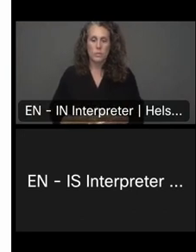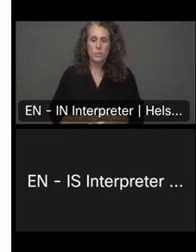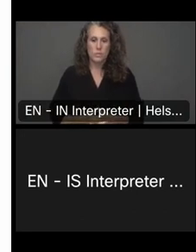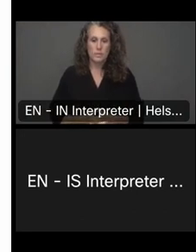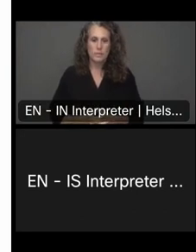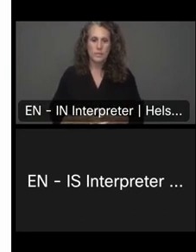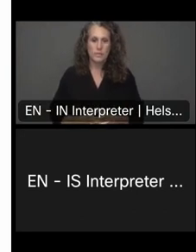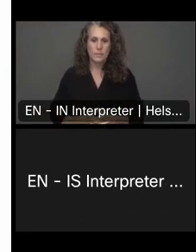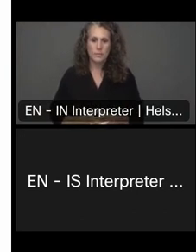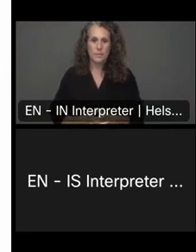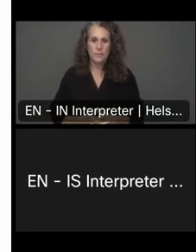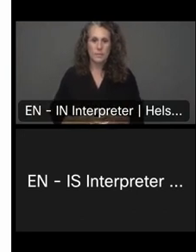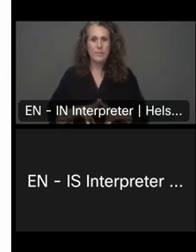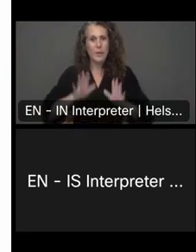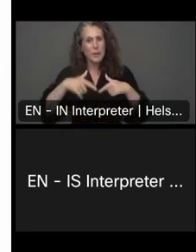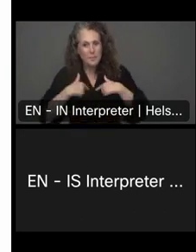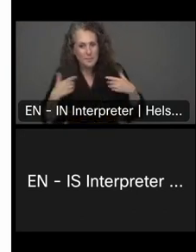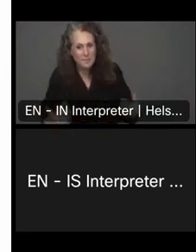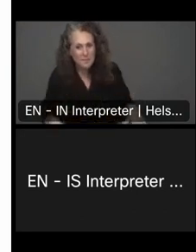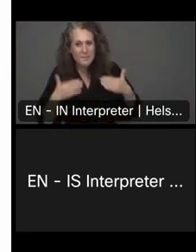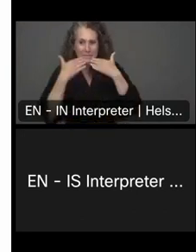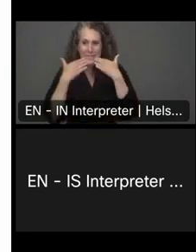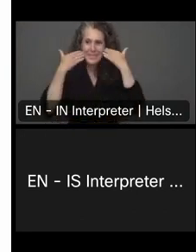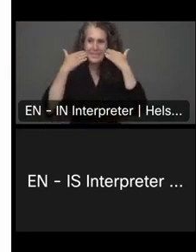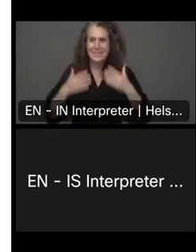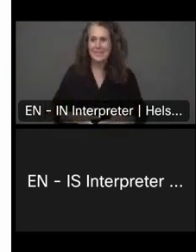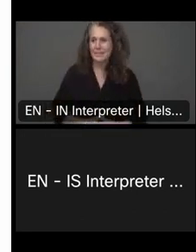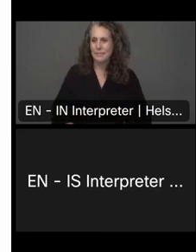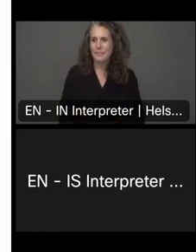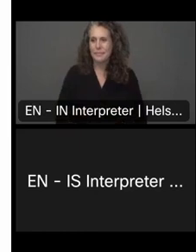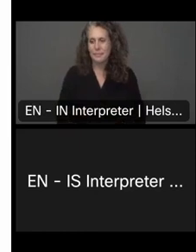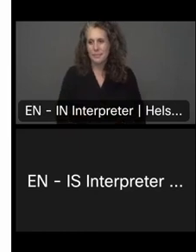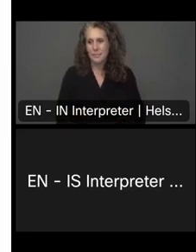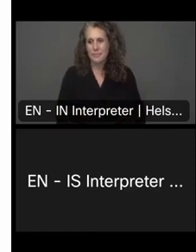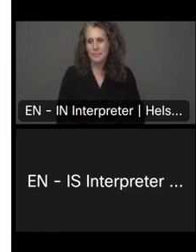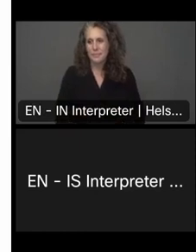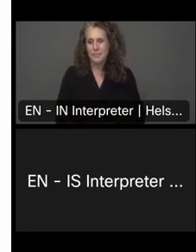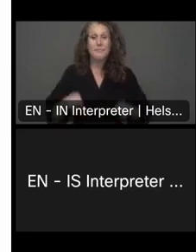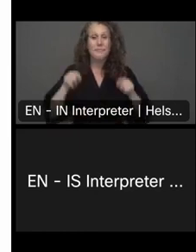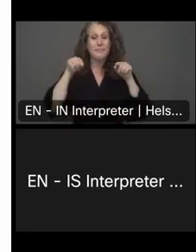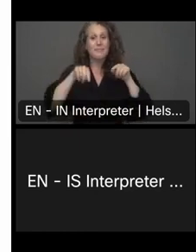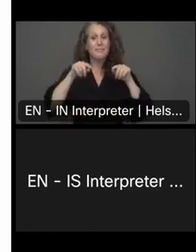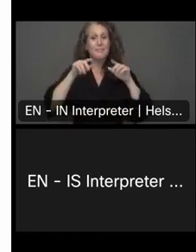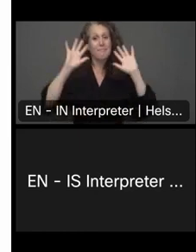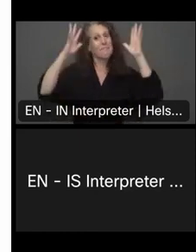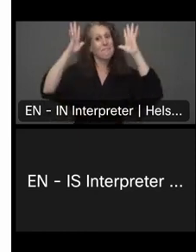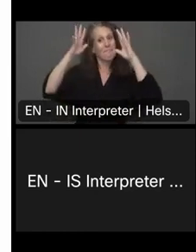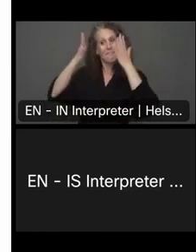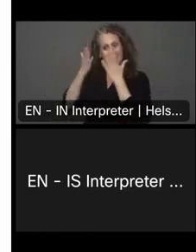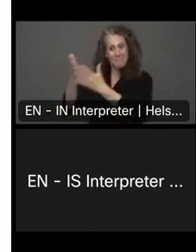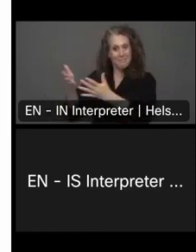it gives me great pleasure to give you this award, which is an